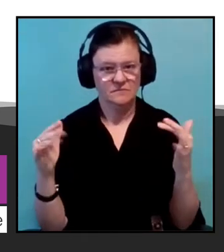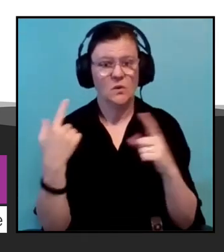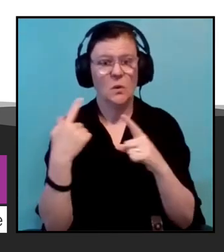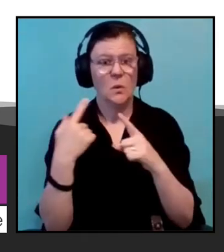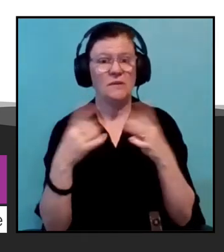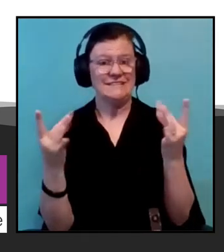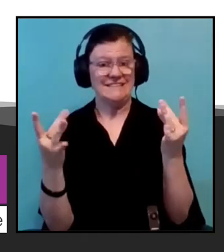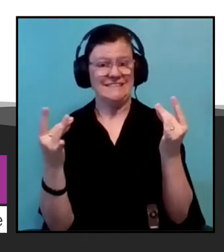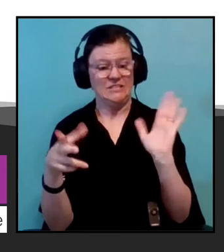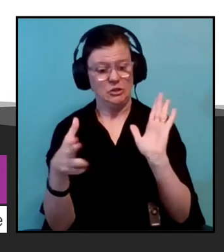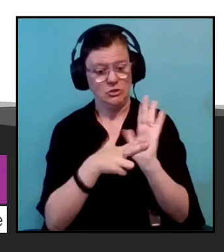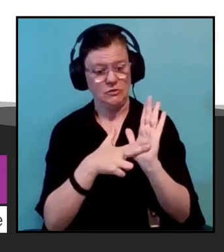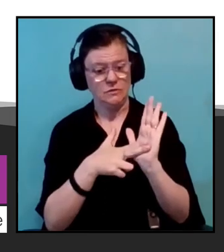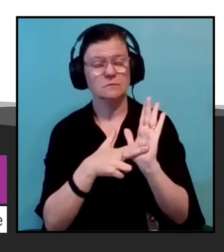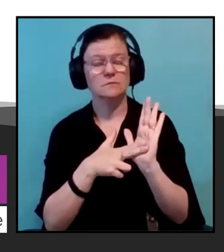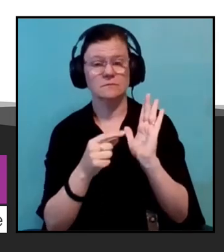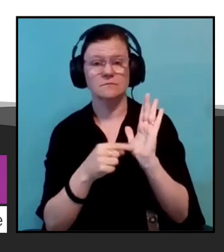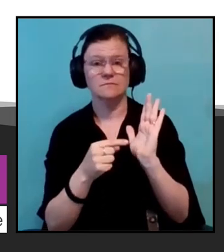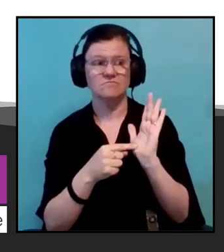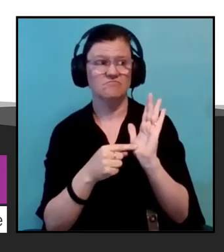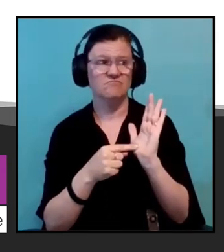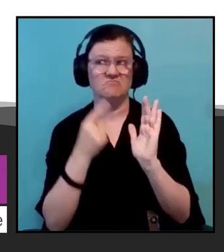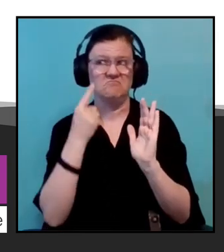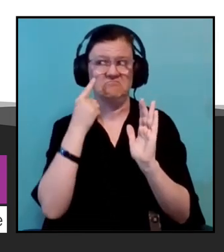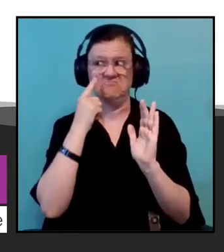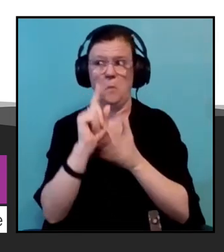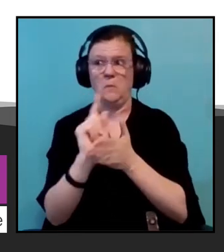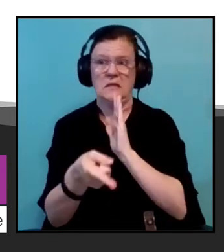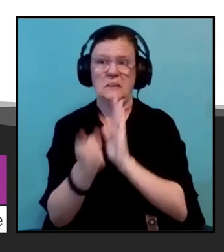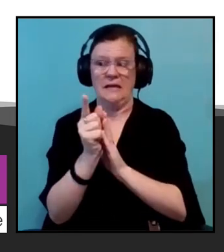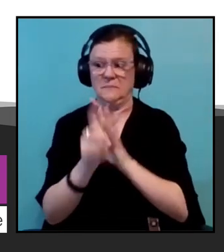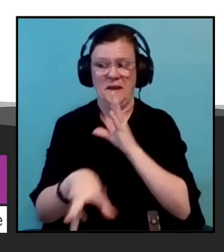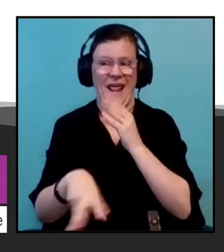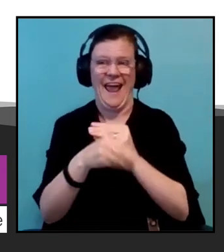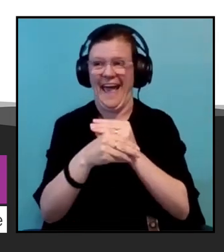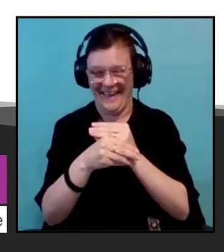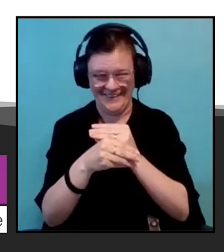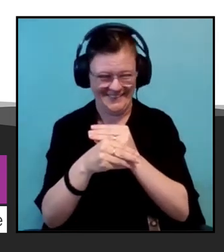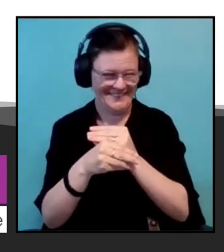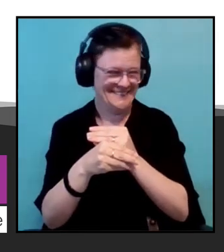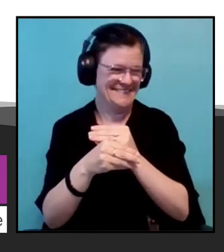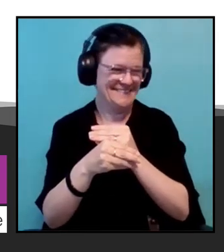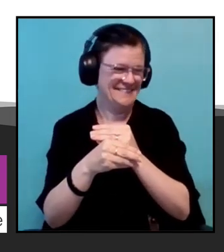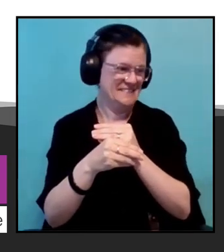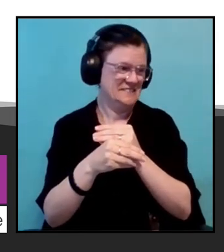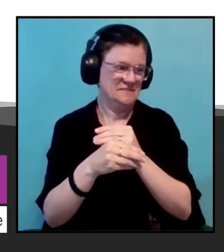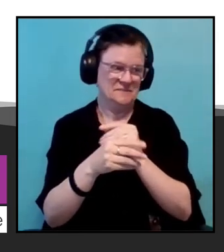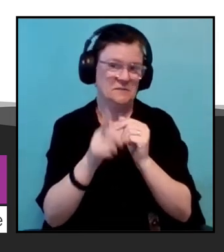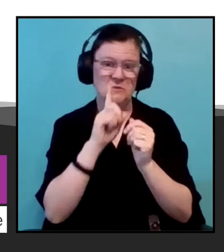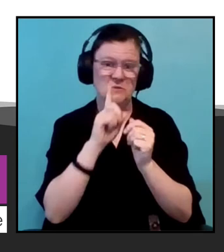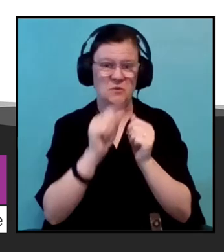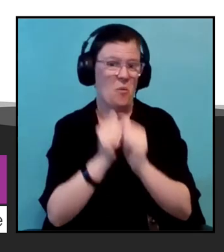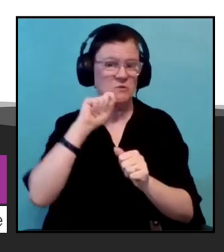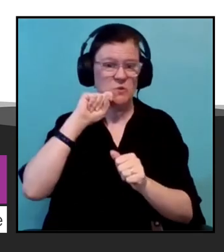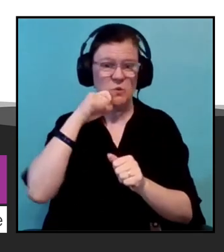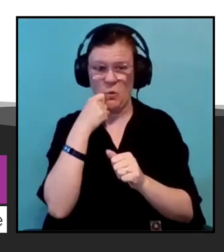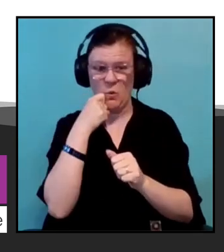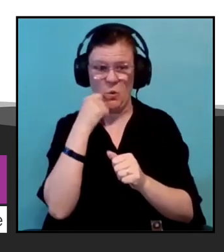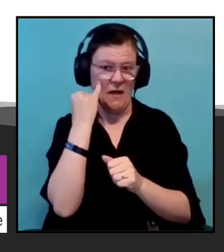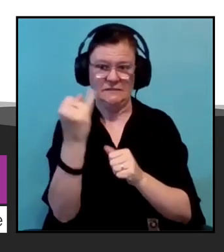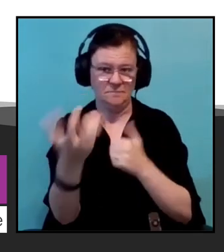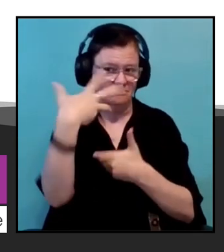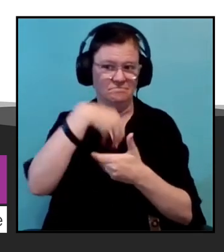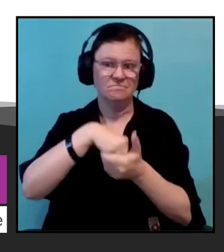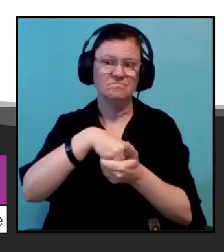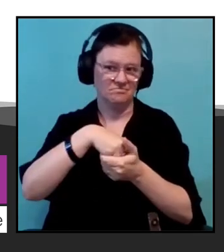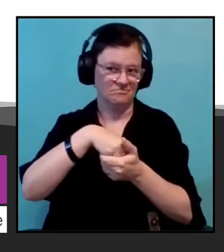stickers, we came up with like 3 days before the actual activation. And I think it was one of the coolest ideas that we integrated into